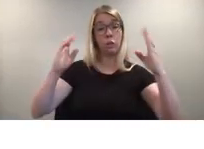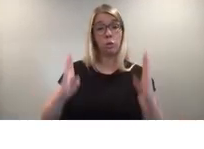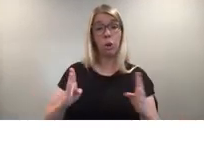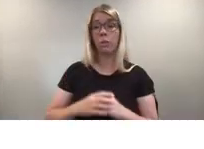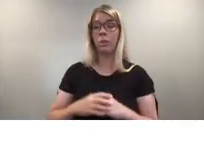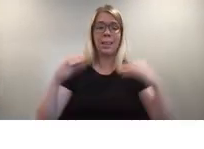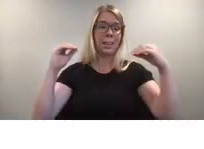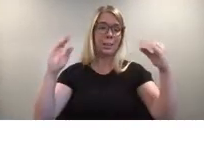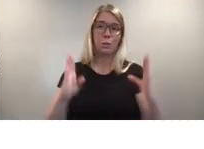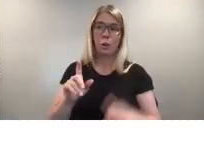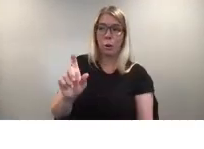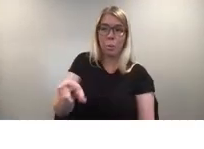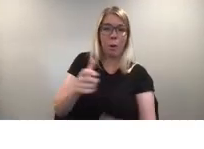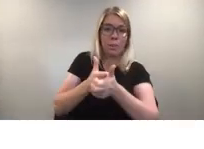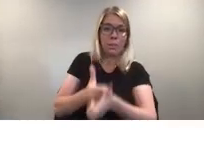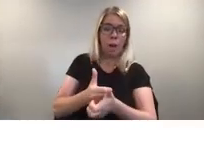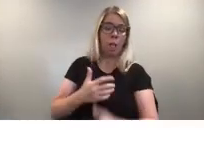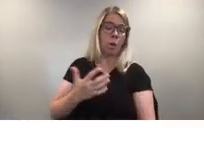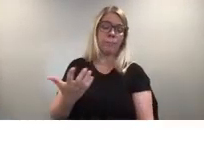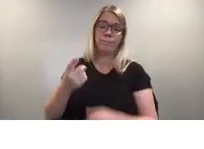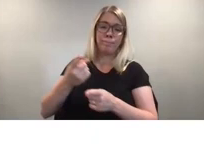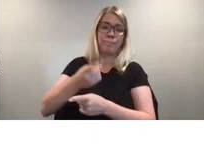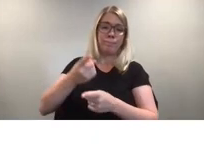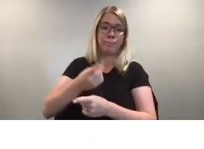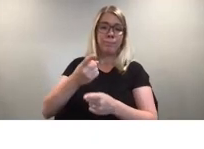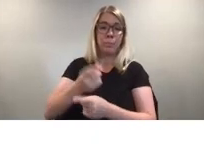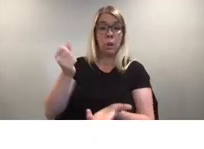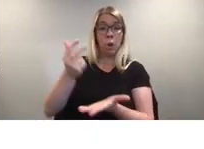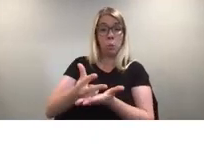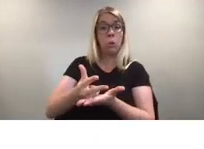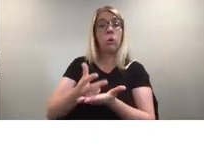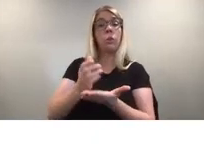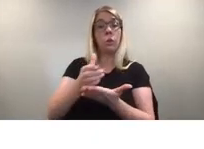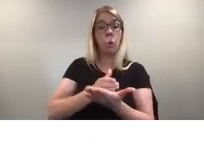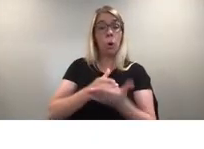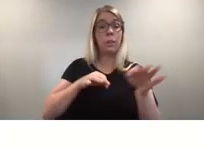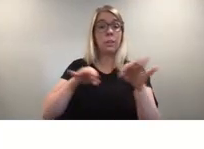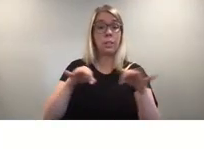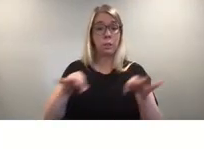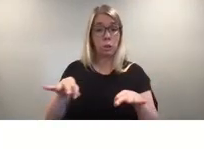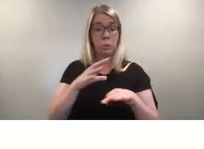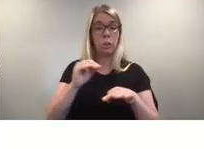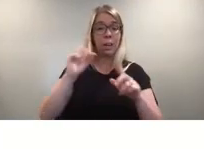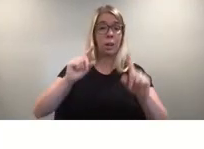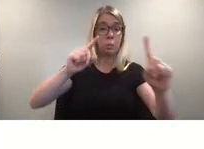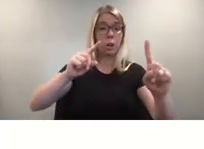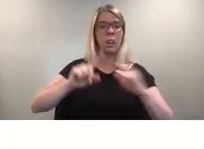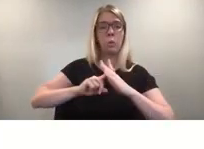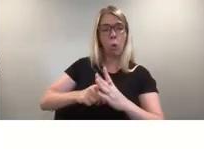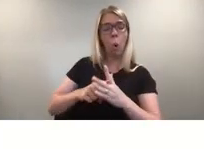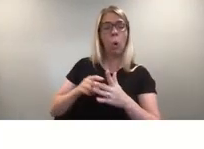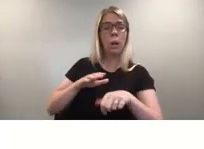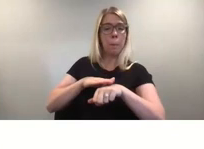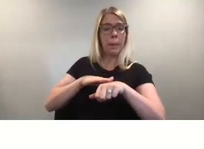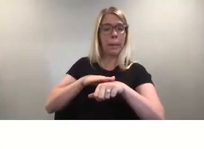follow the approved course description and objectives and sort of wrote that preliminary syllabus, the class